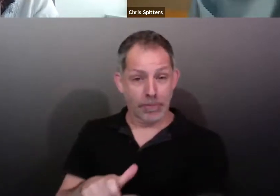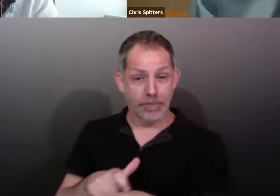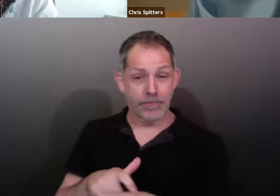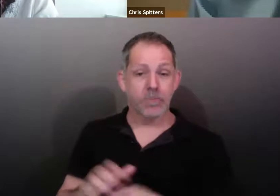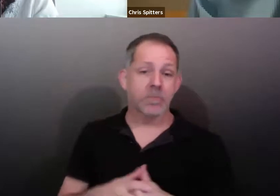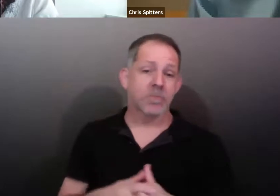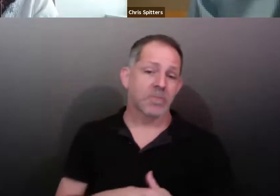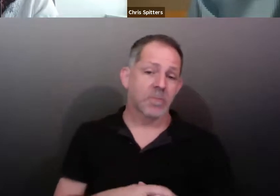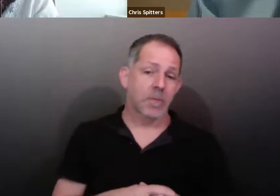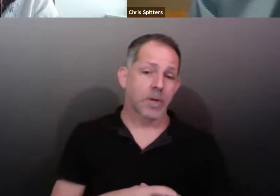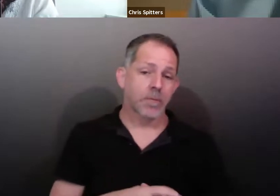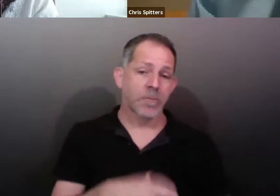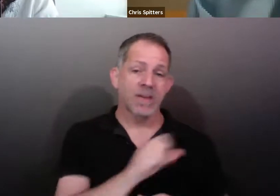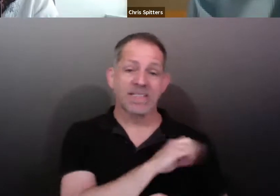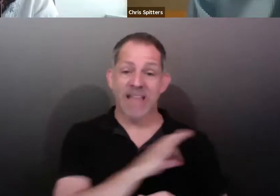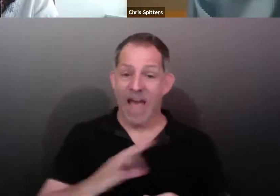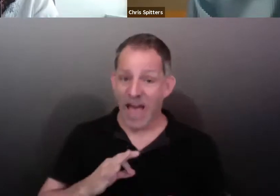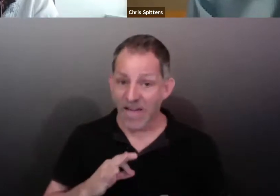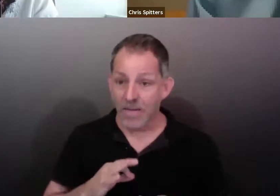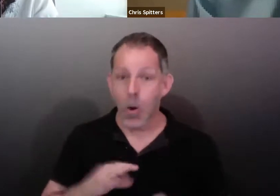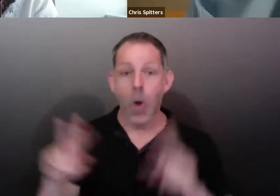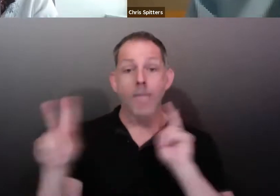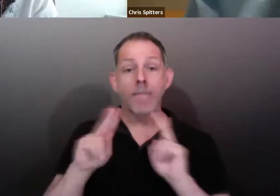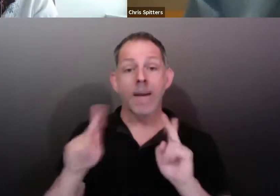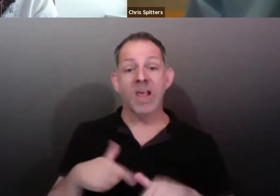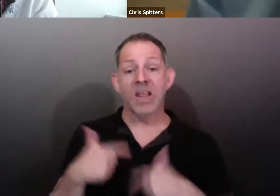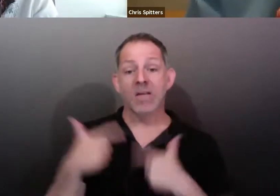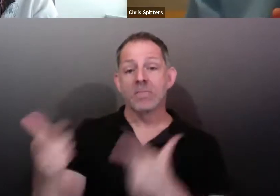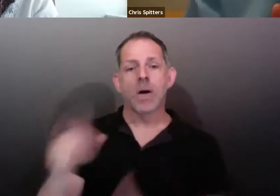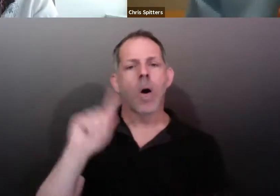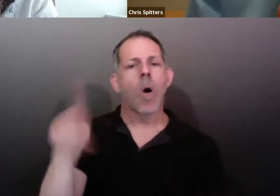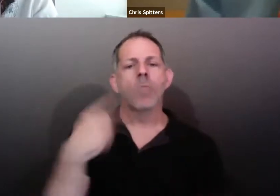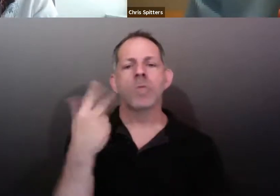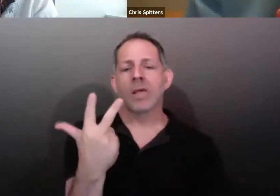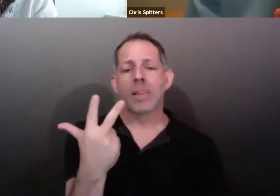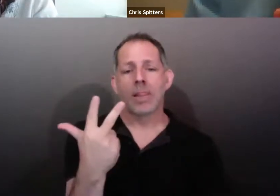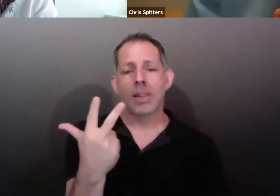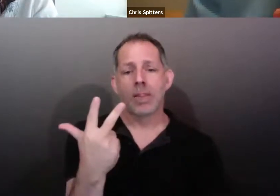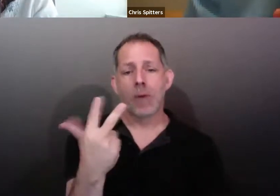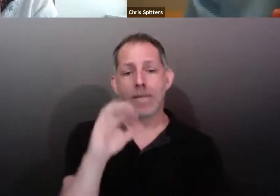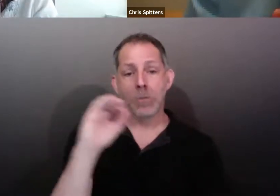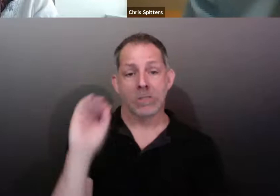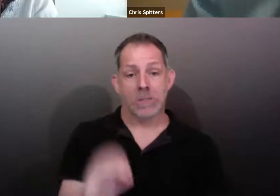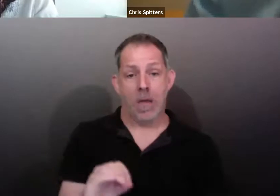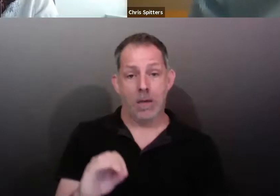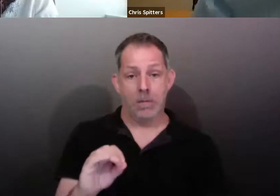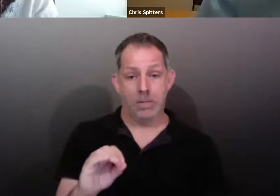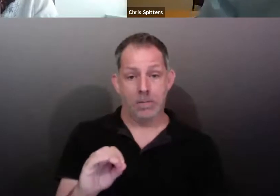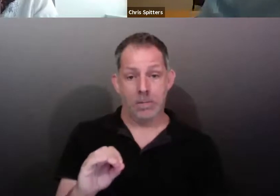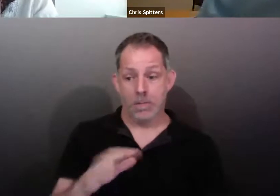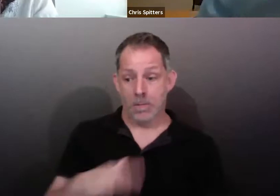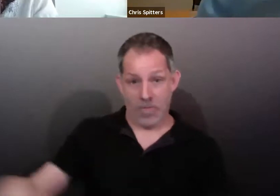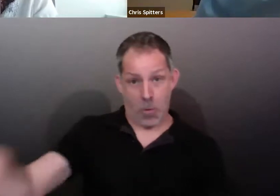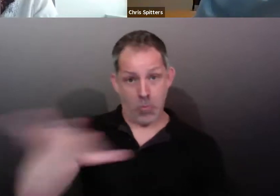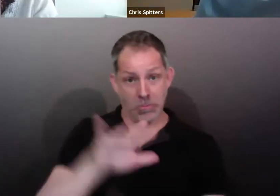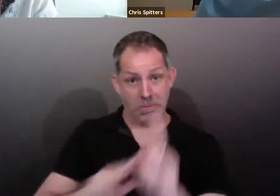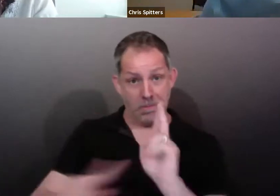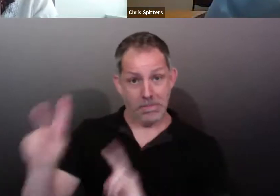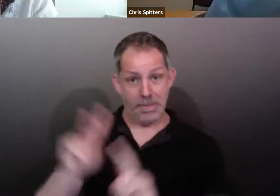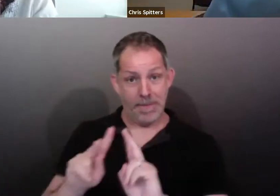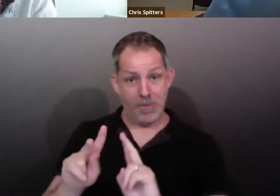been seeing of the overall cases when we pick a period of time, generally the last the